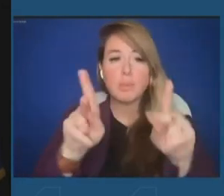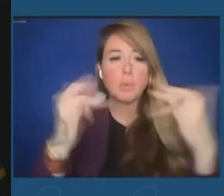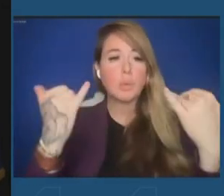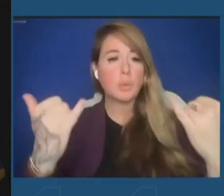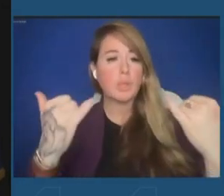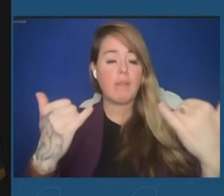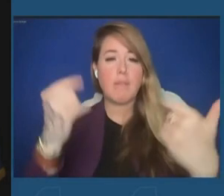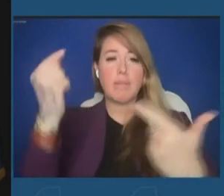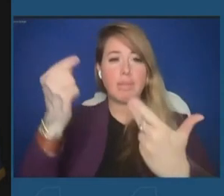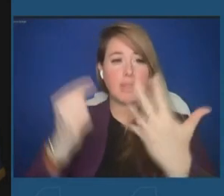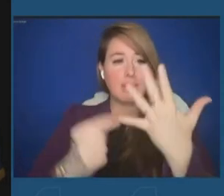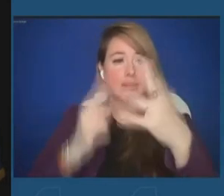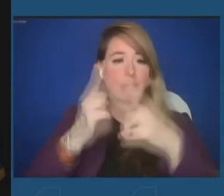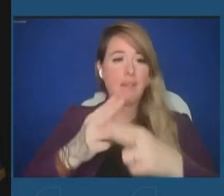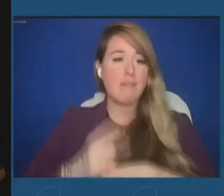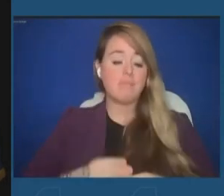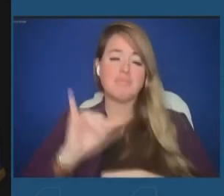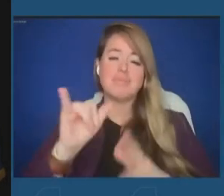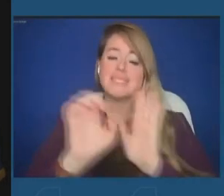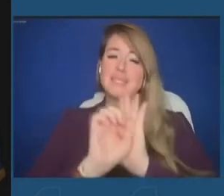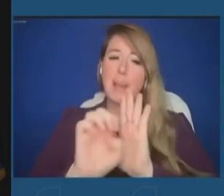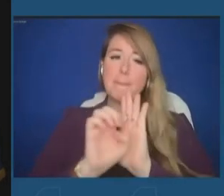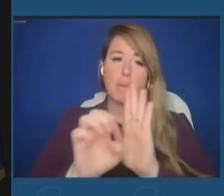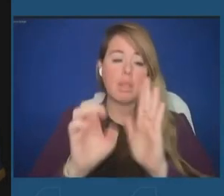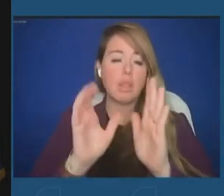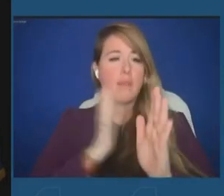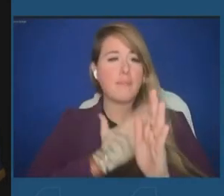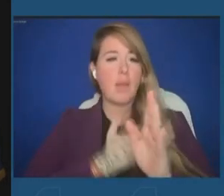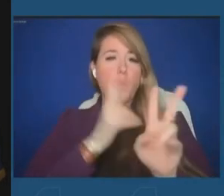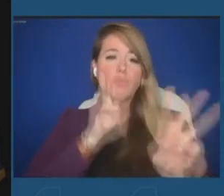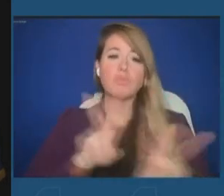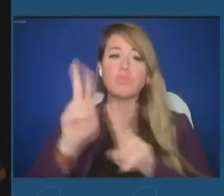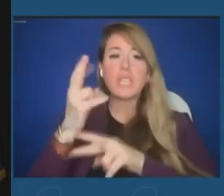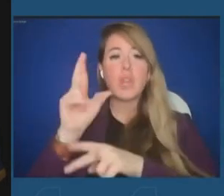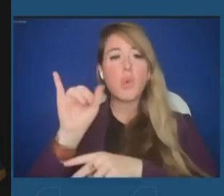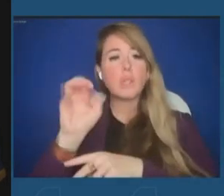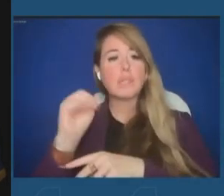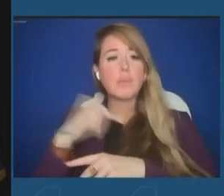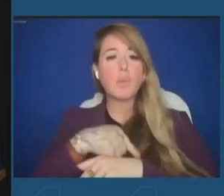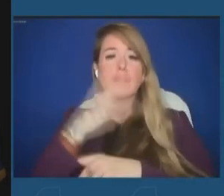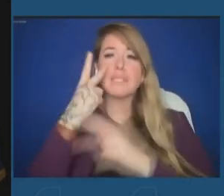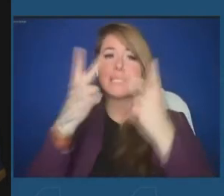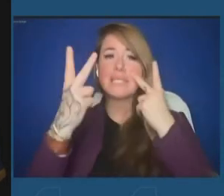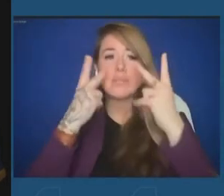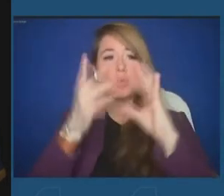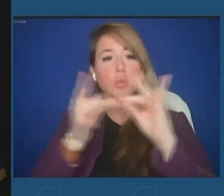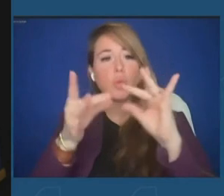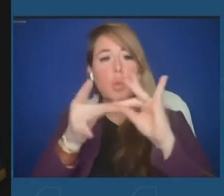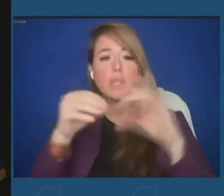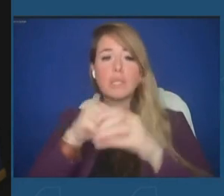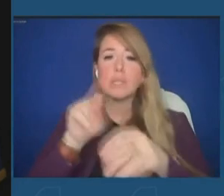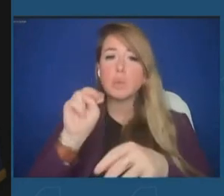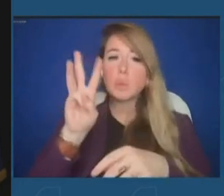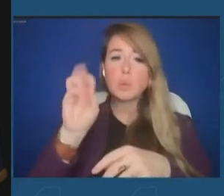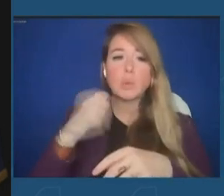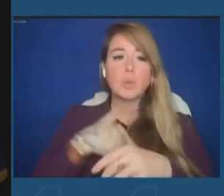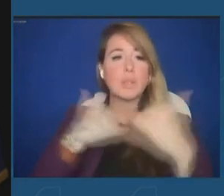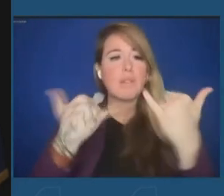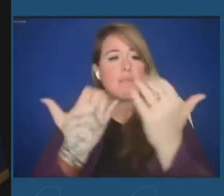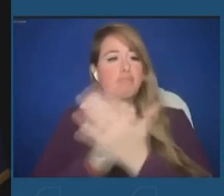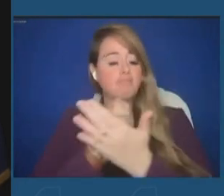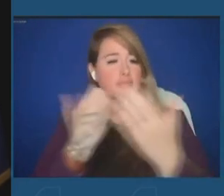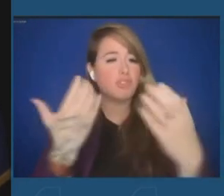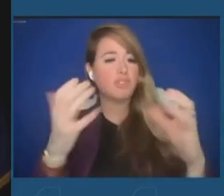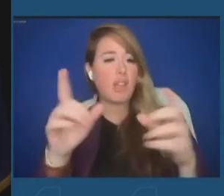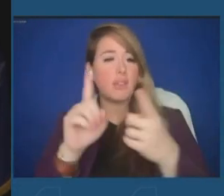just an example of the extraordinary heroism we've seen in media. We've heard stories about them, and we've gotten a chance to find out who they are and take